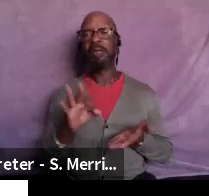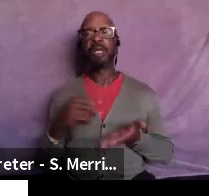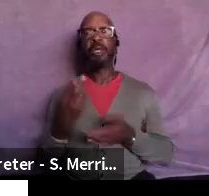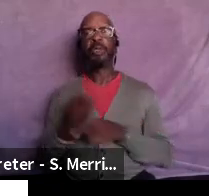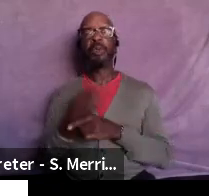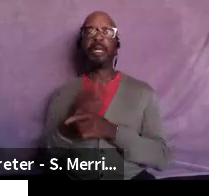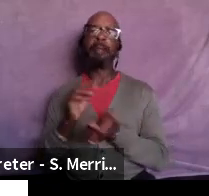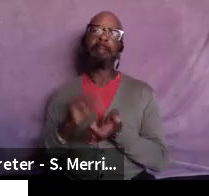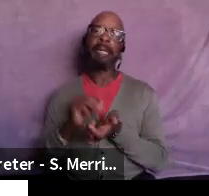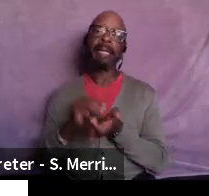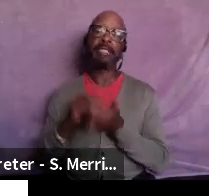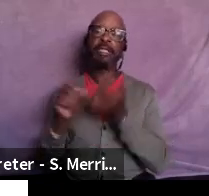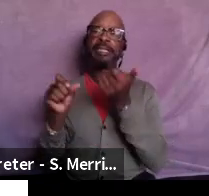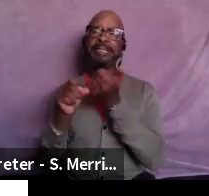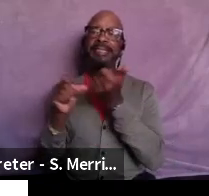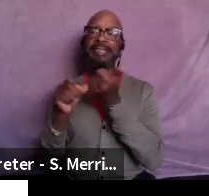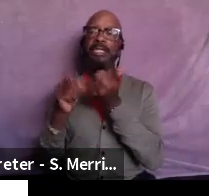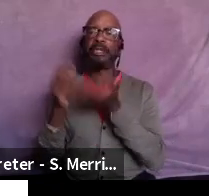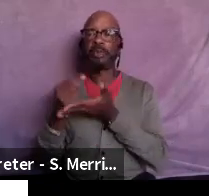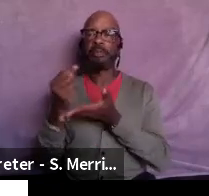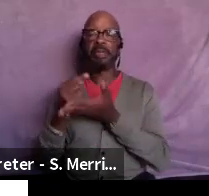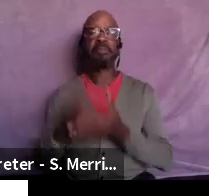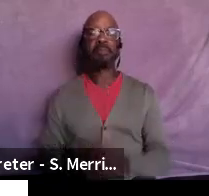treatment. Next slide, please.